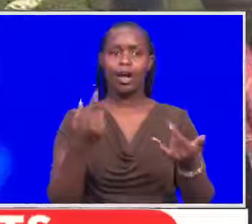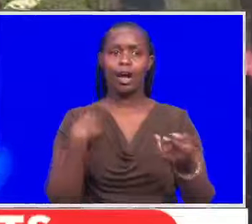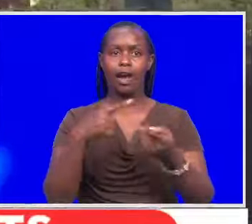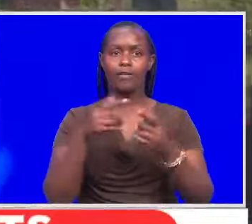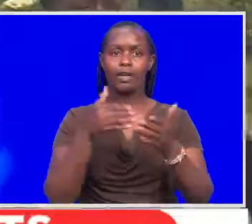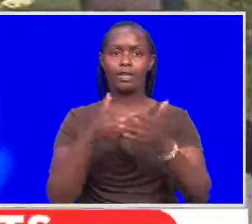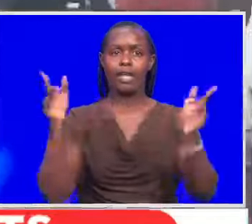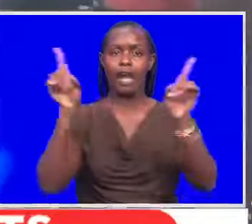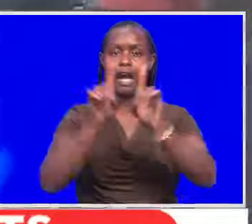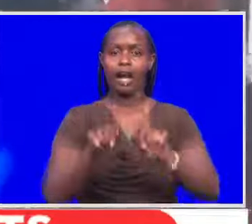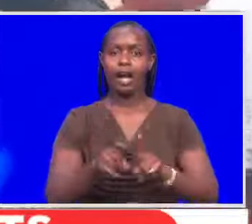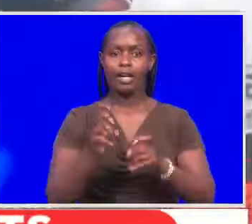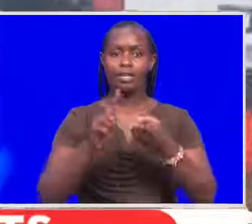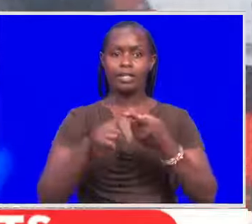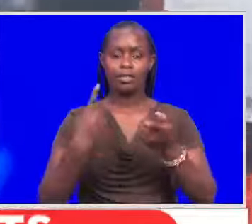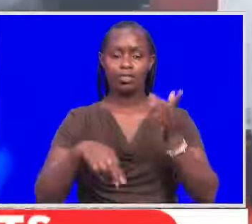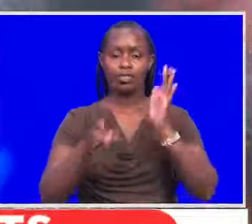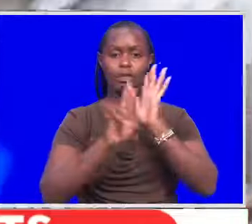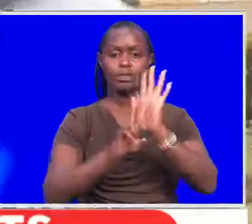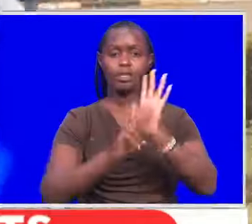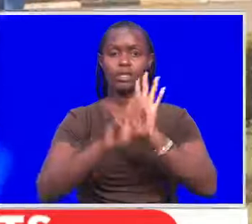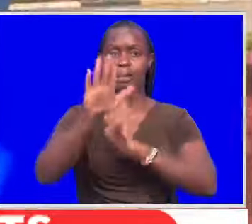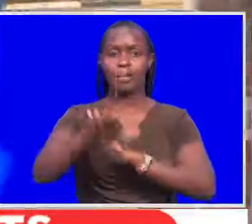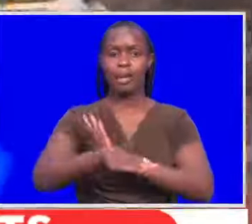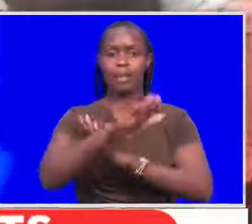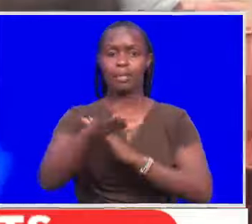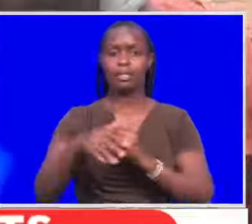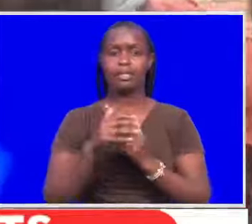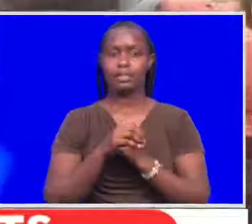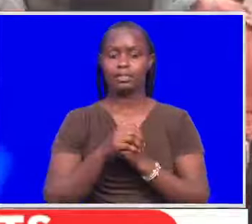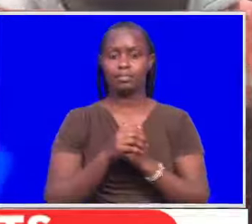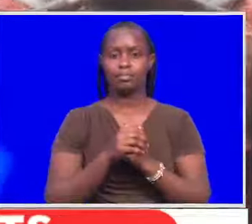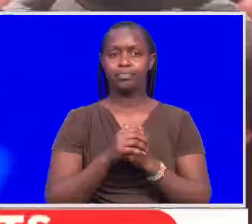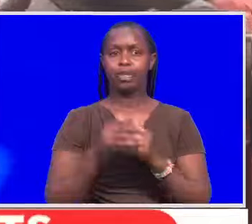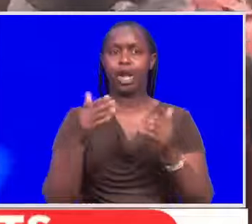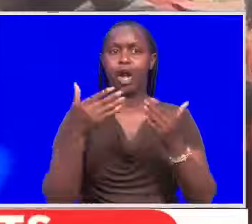their duty is to represent them in parliament.